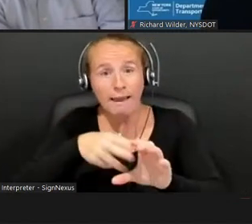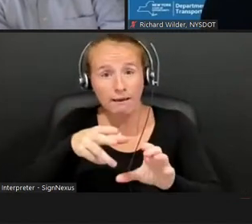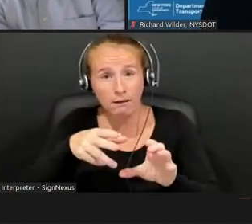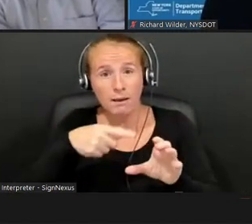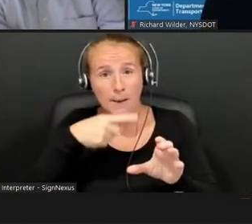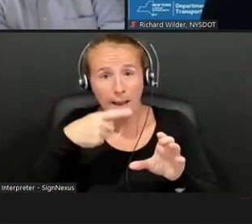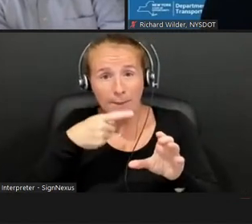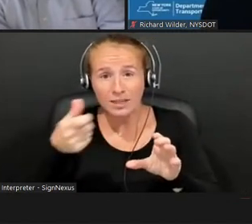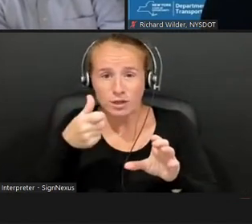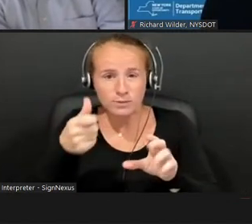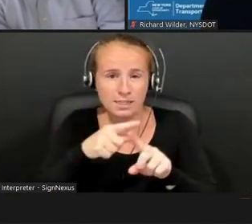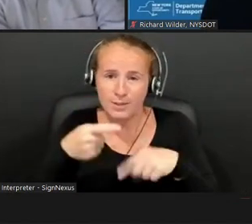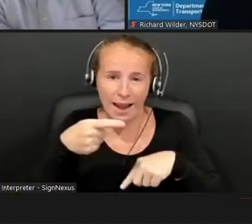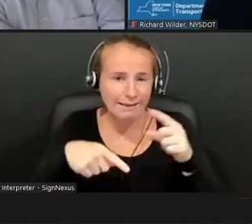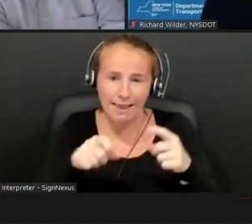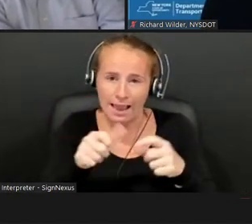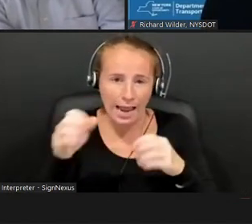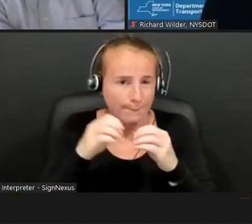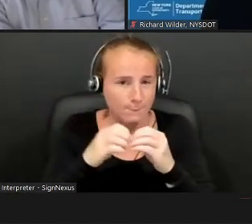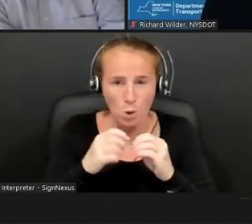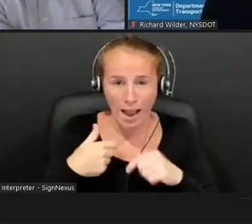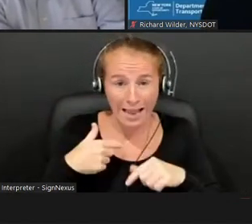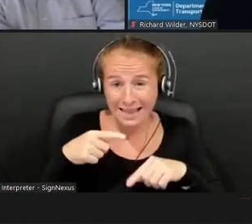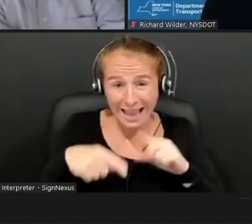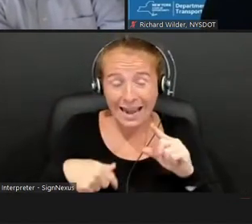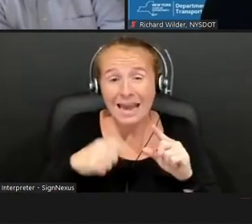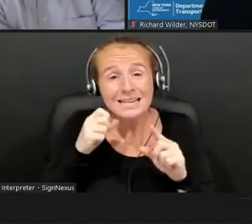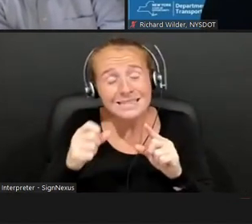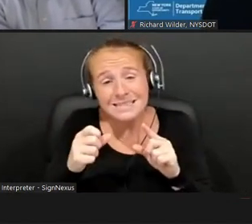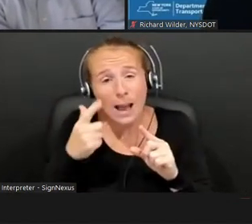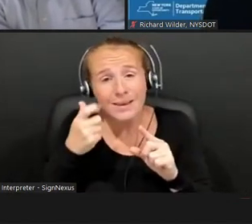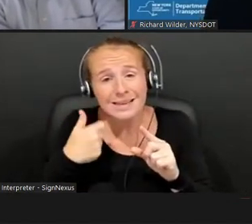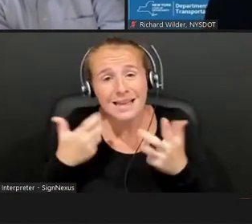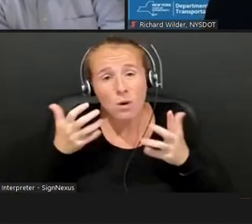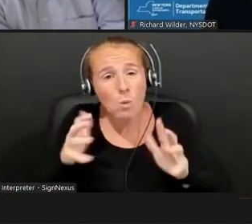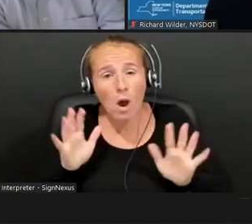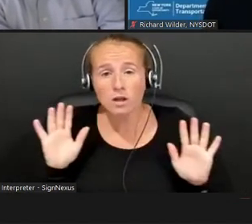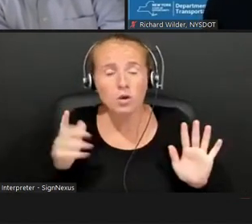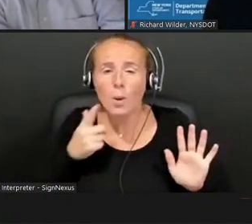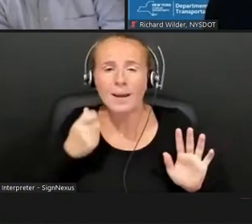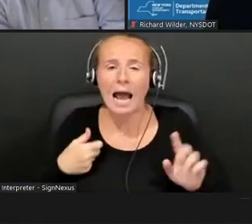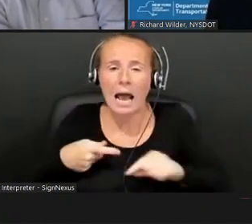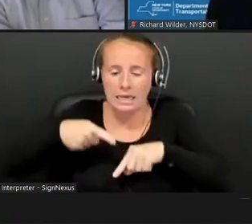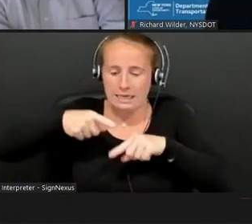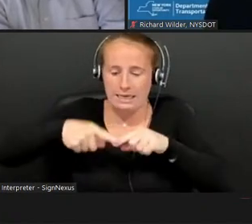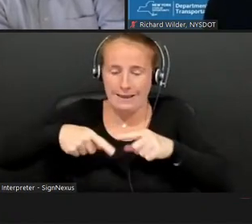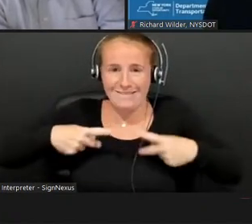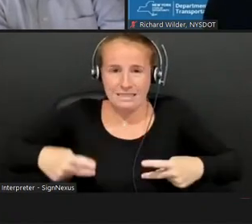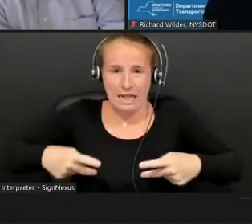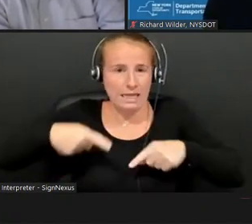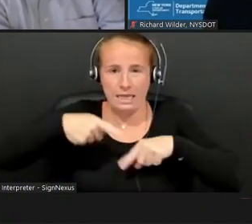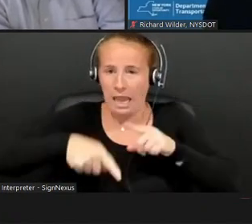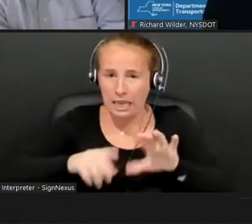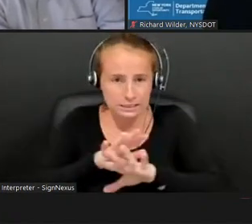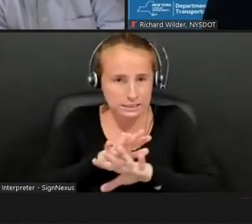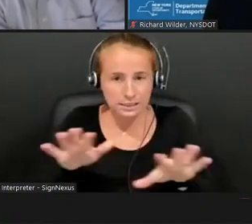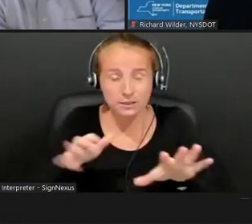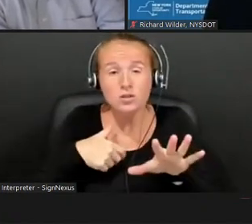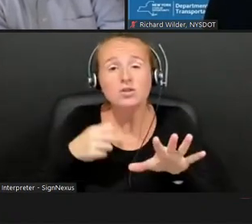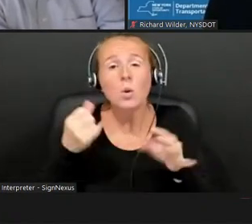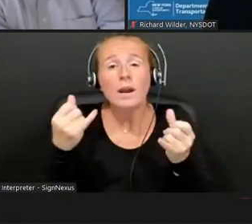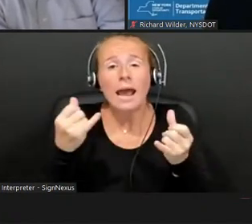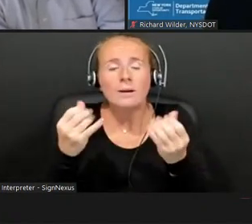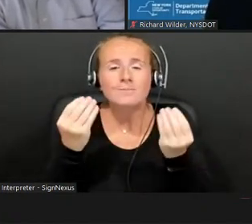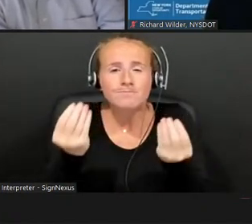I just can't do that anymore and this is not because I don't want to it's because I can't so how can we not